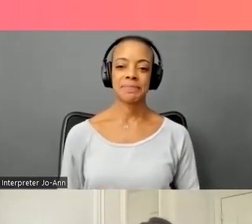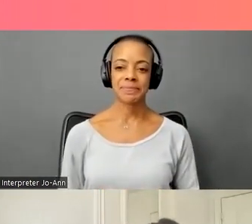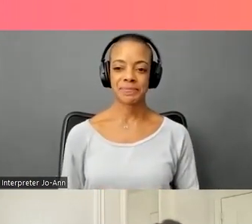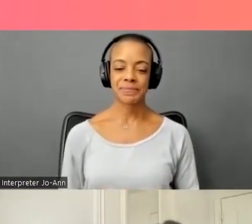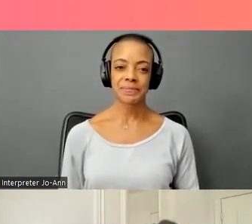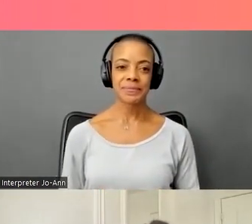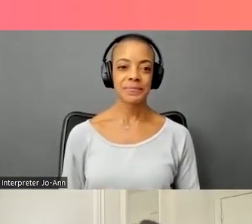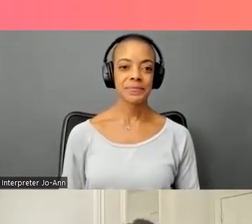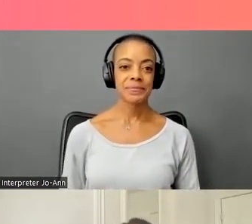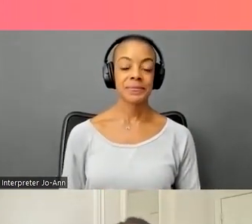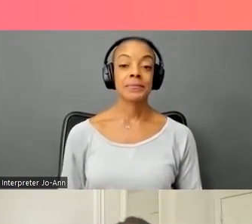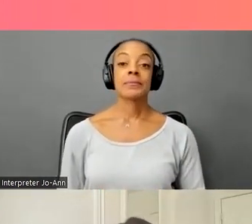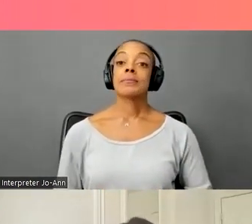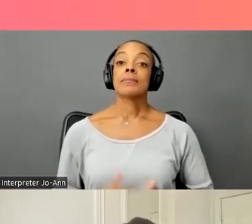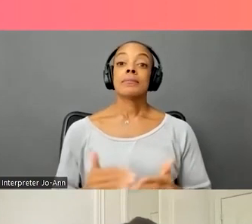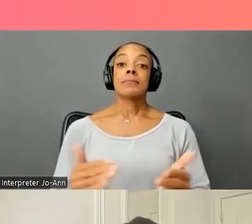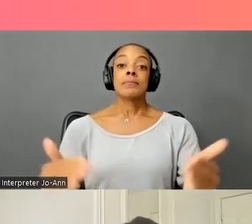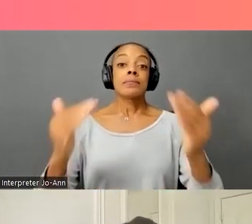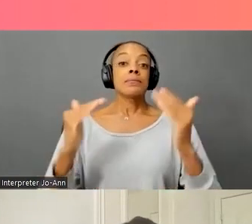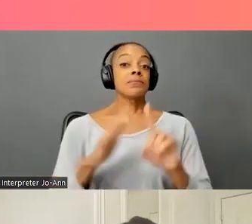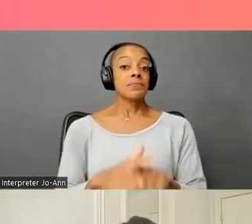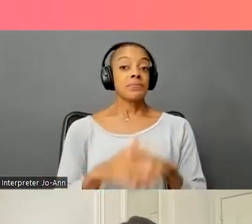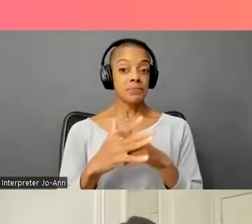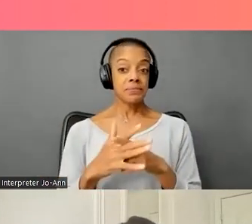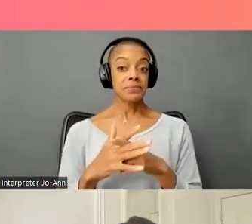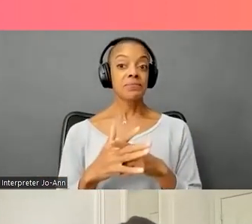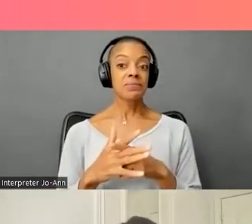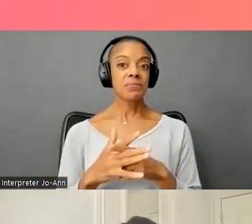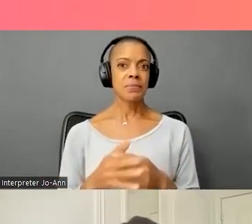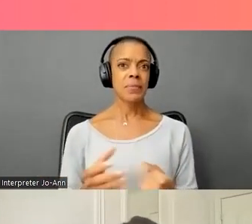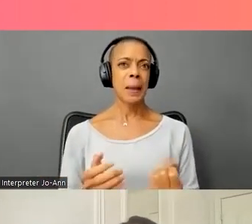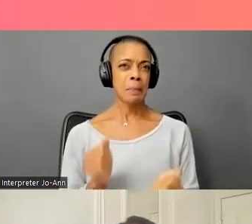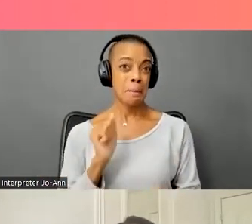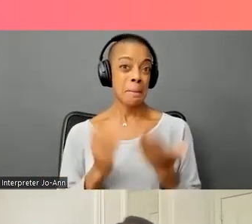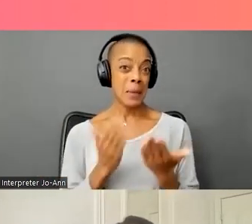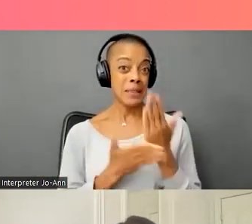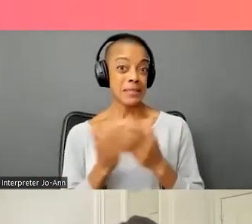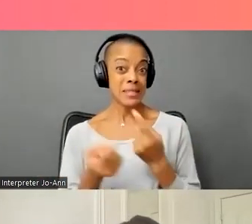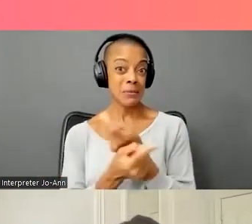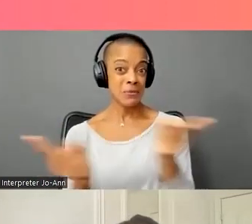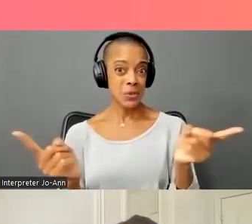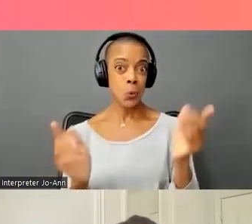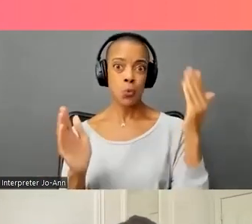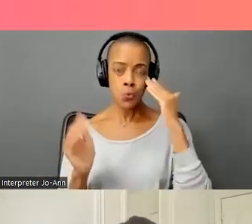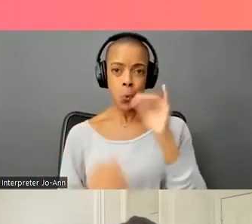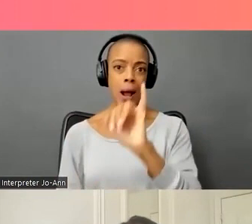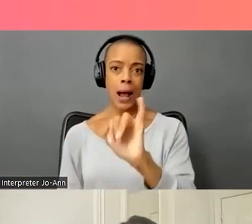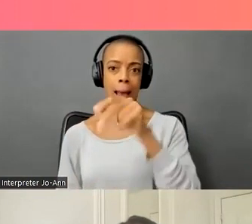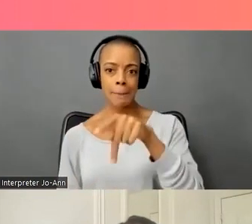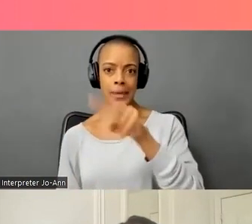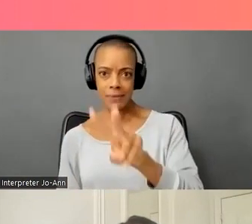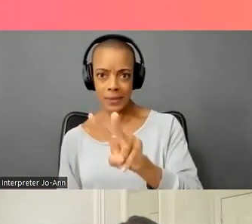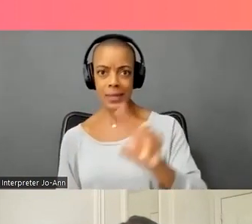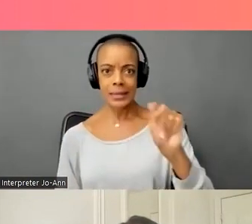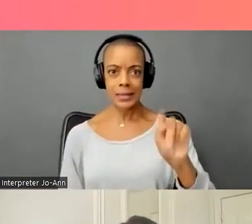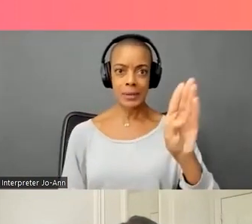So to start off, I understand that maybe a lot of audience members here know what IPV TBI is, but